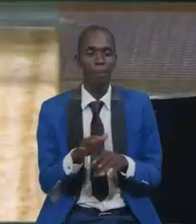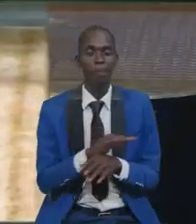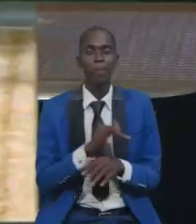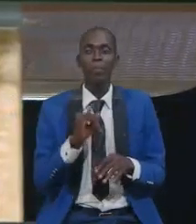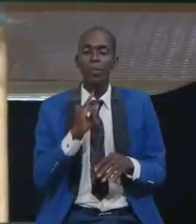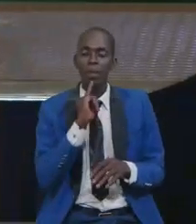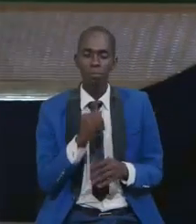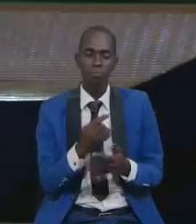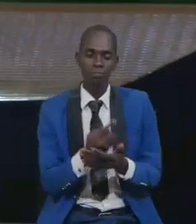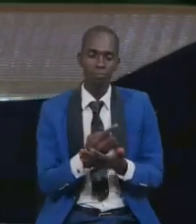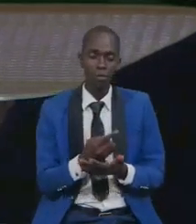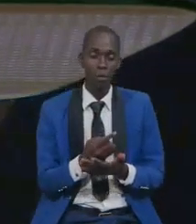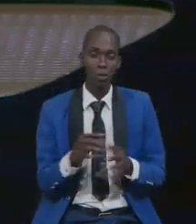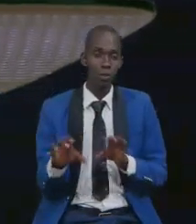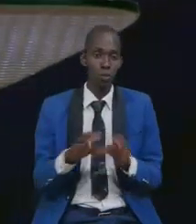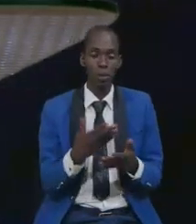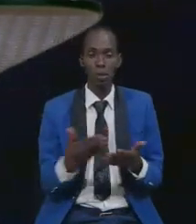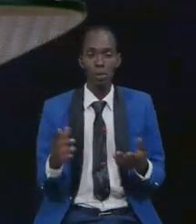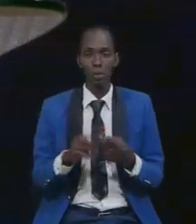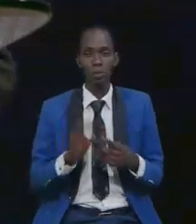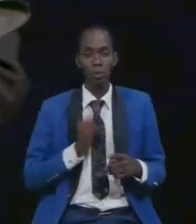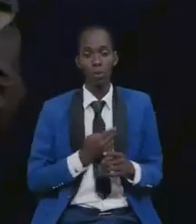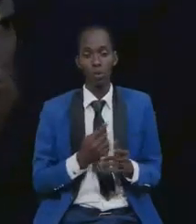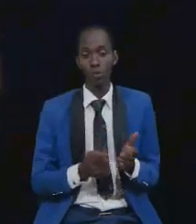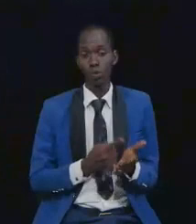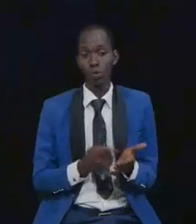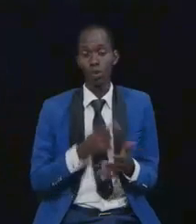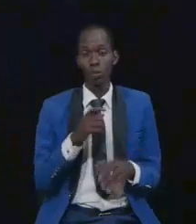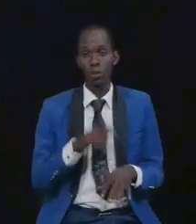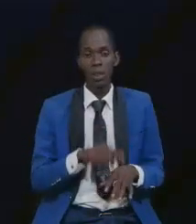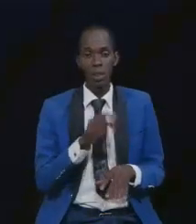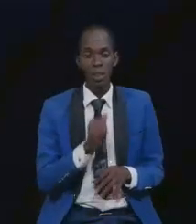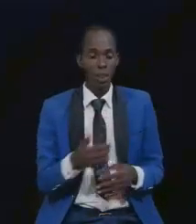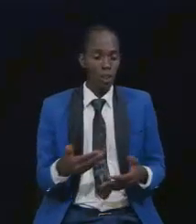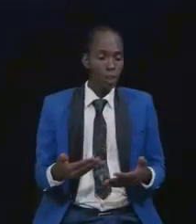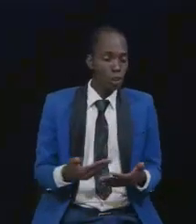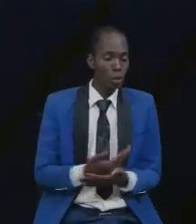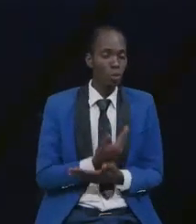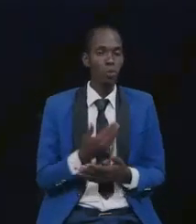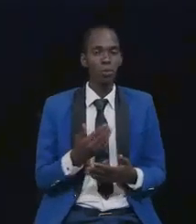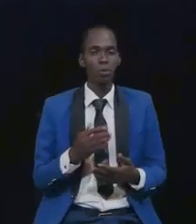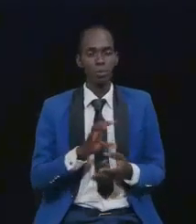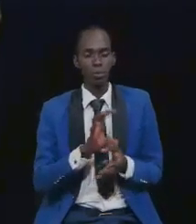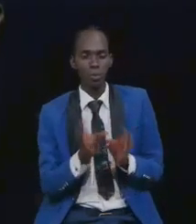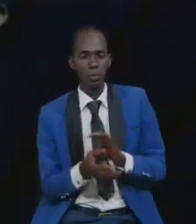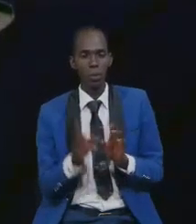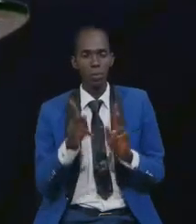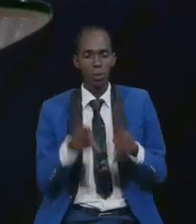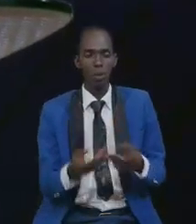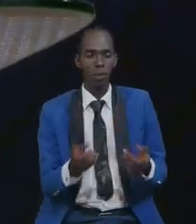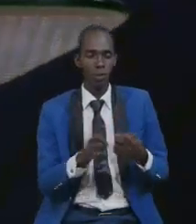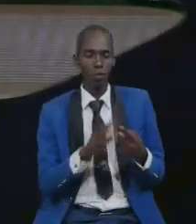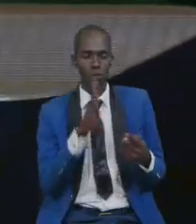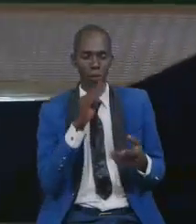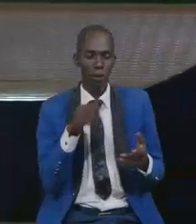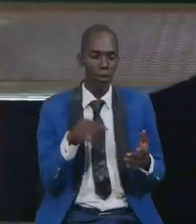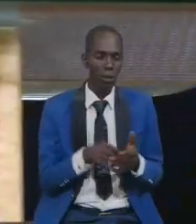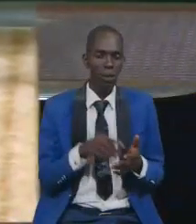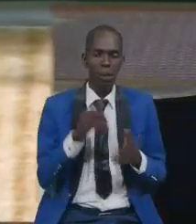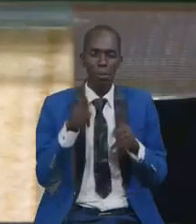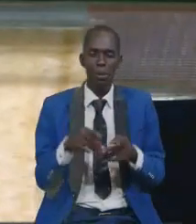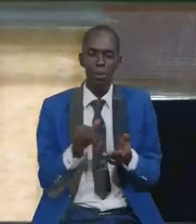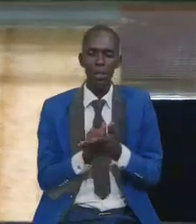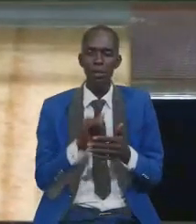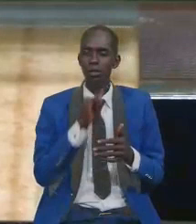us. Sometimes a new convert wants to be this, an inexperienced person wants to be that, a person who has not been